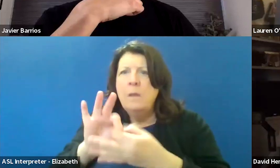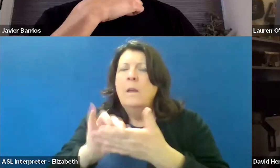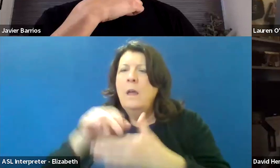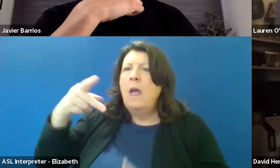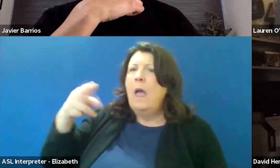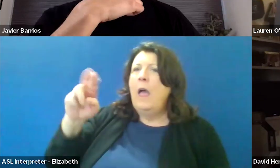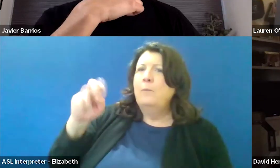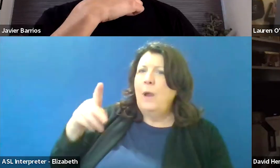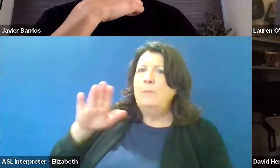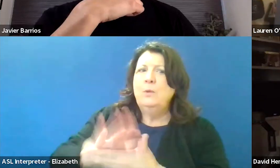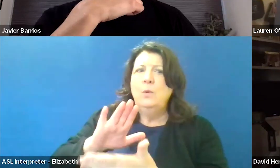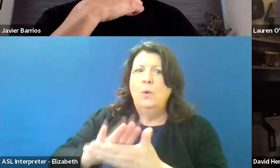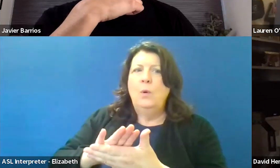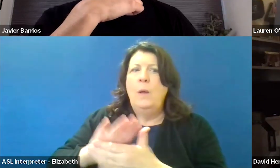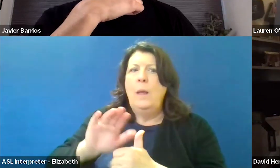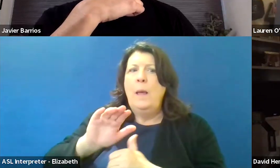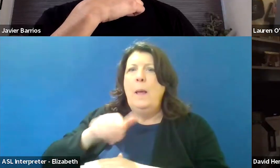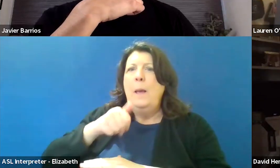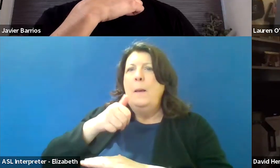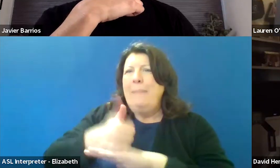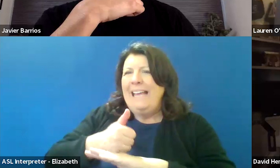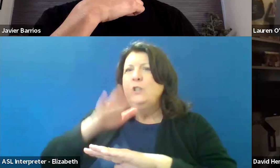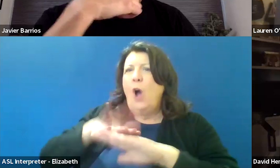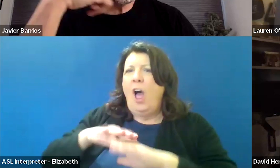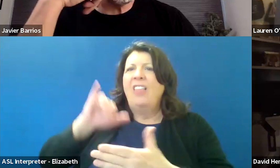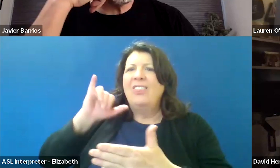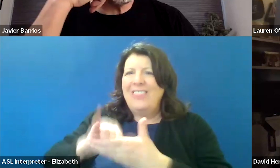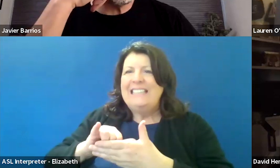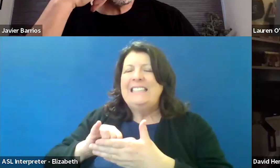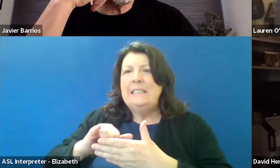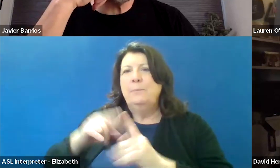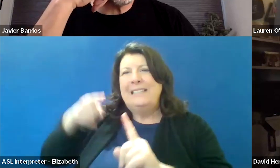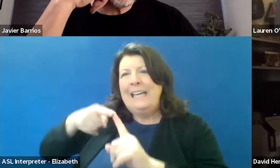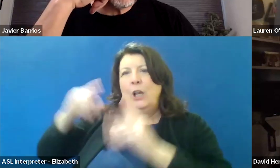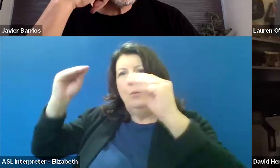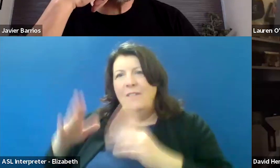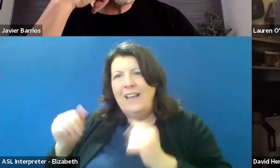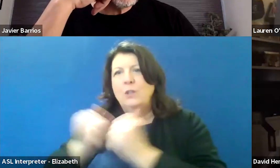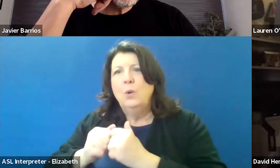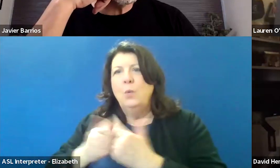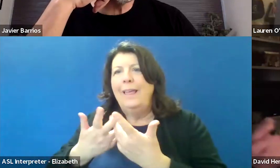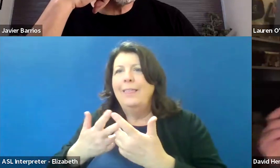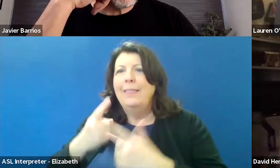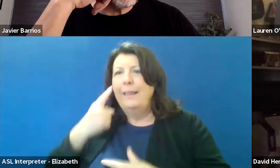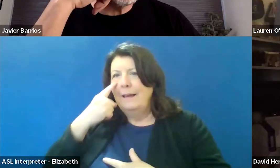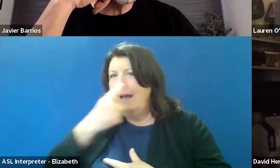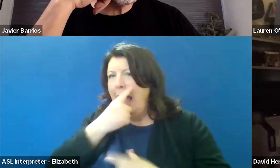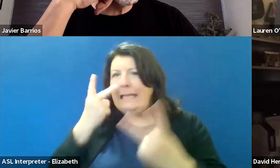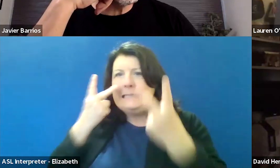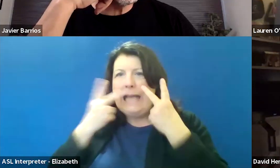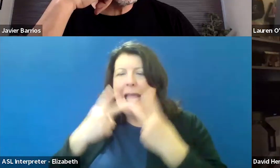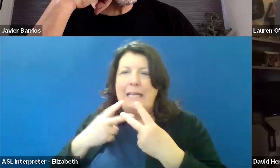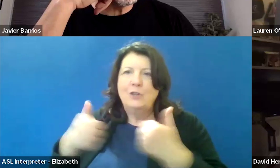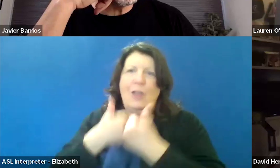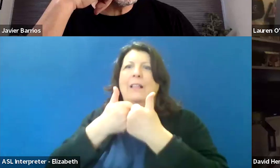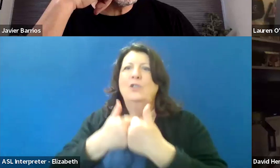on this ocularly challenged kind of odiferous professor stuck at school with these boys over Christmas break, one of whom's mother just got married. So that's kind of the log line. And he